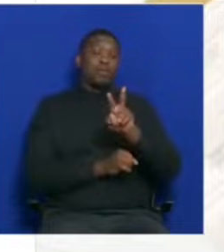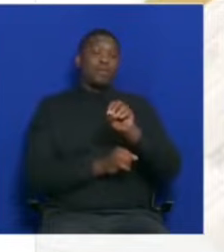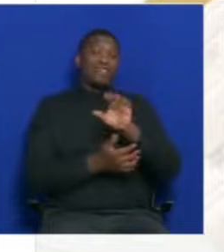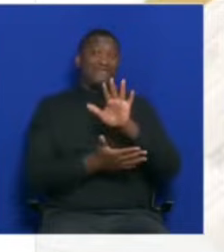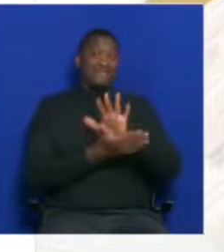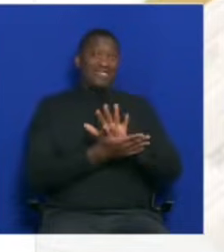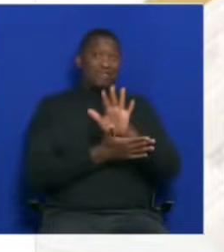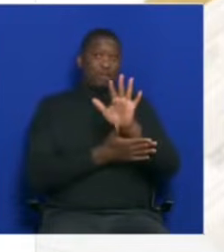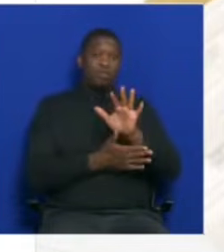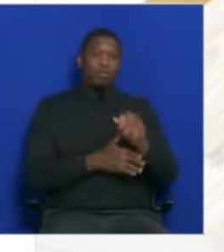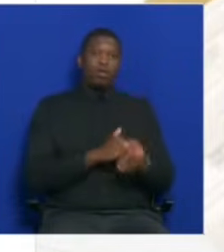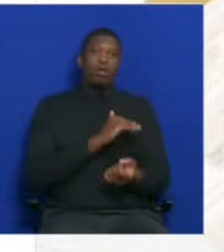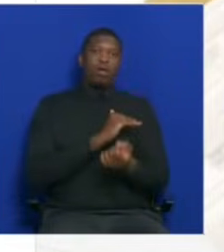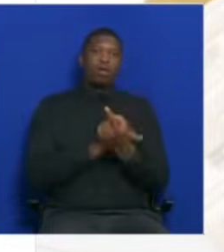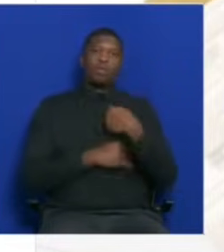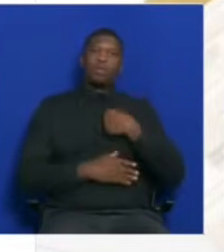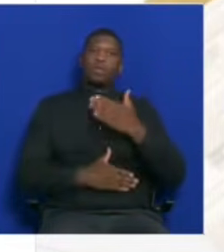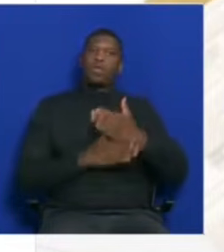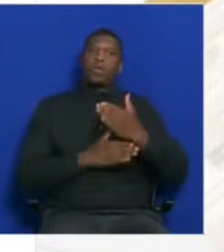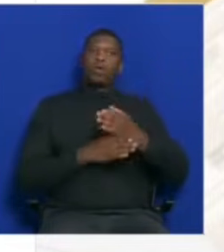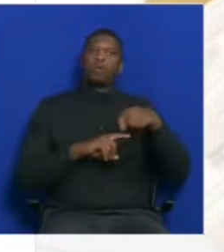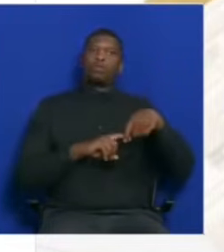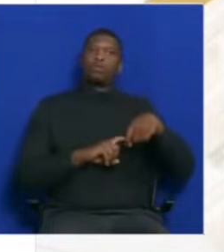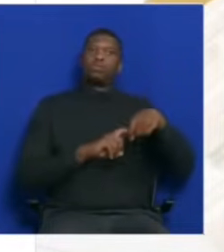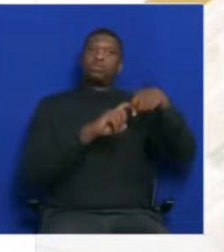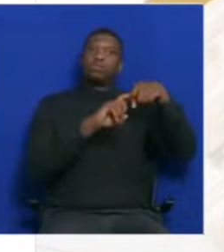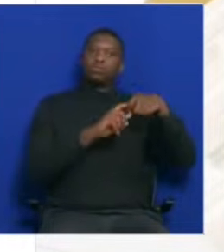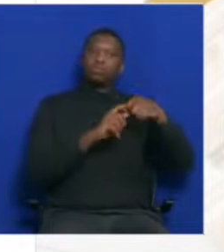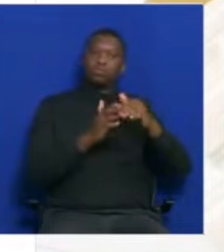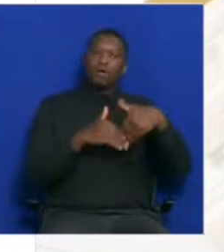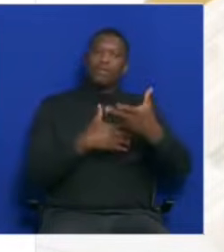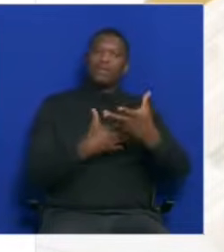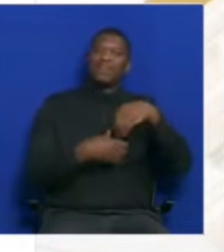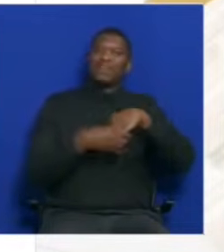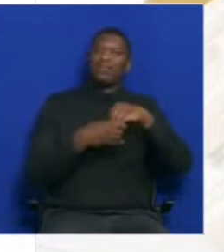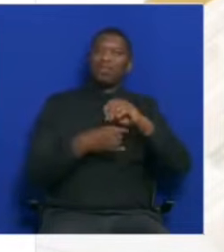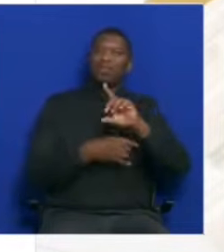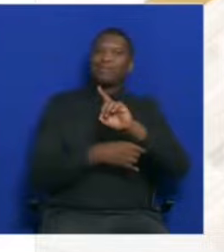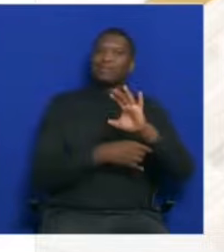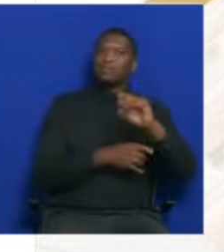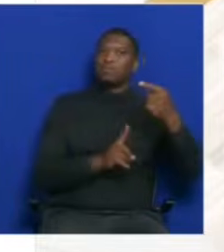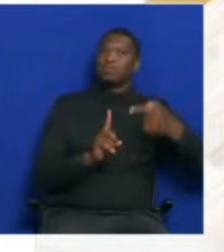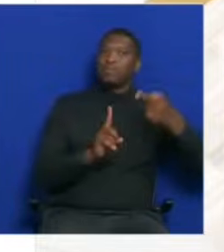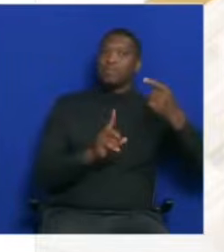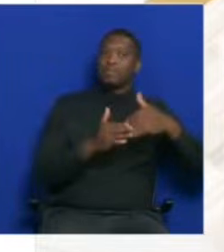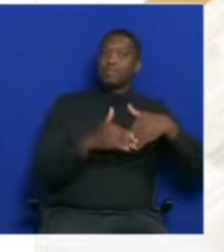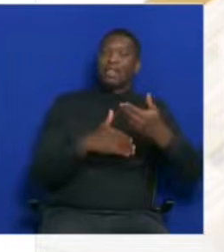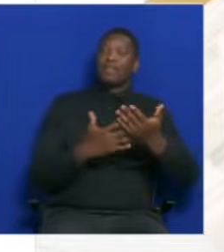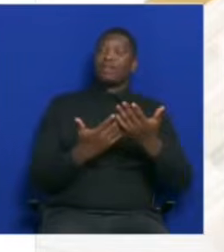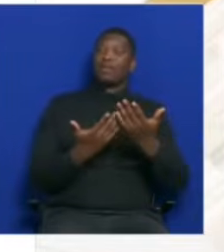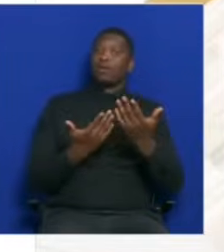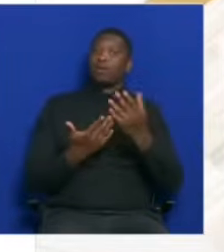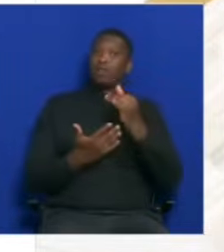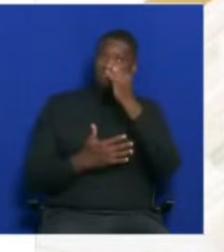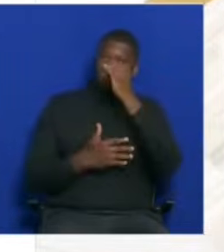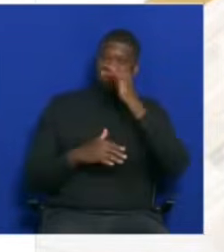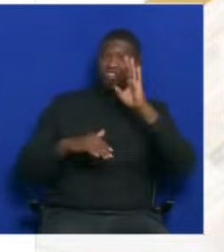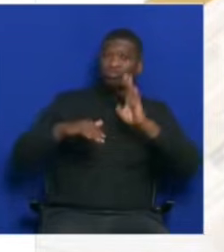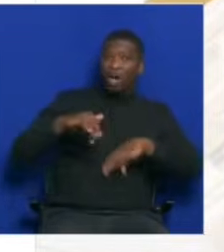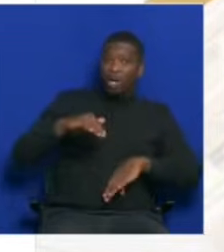and subjected to a disciplinary process and criminally charged, which I regarded as